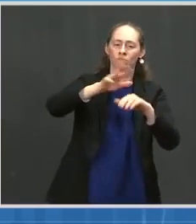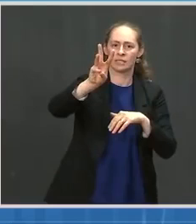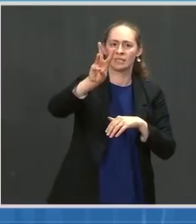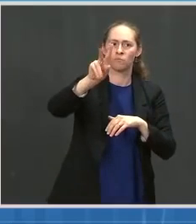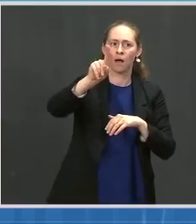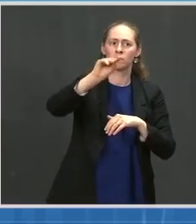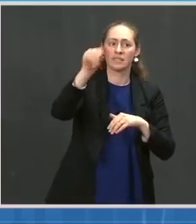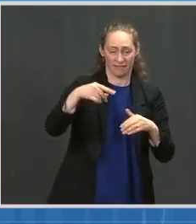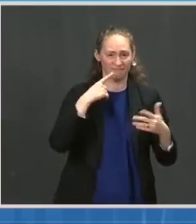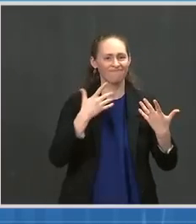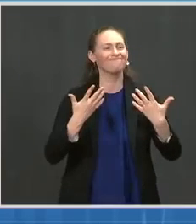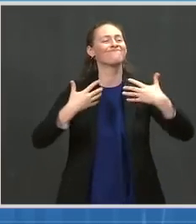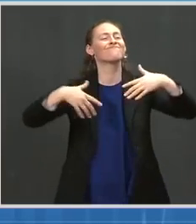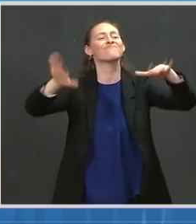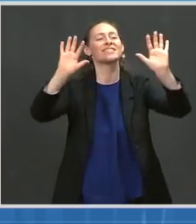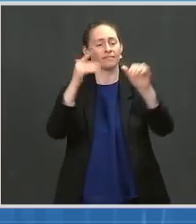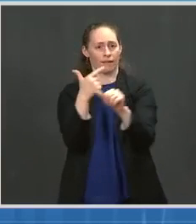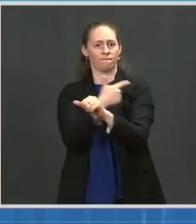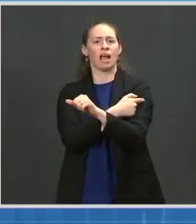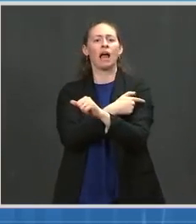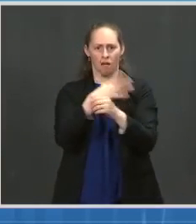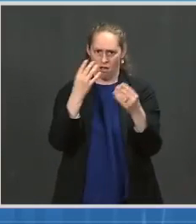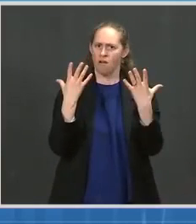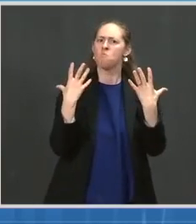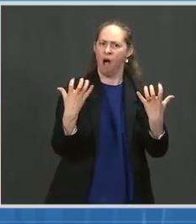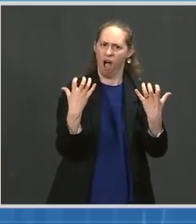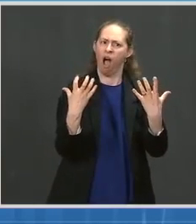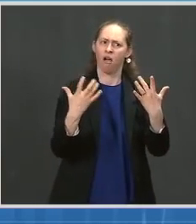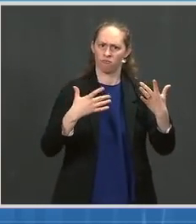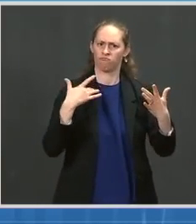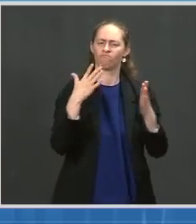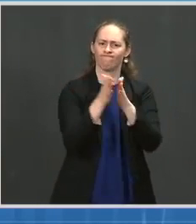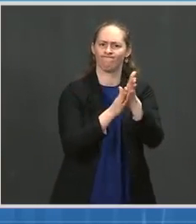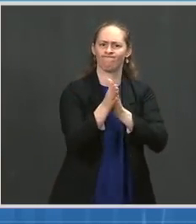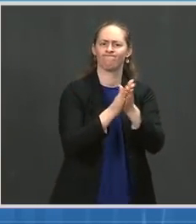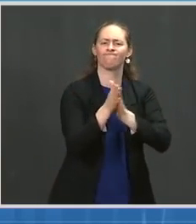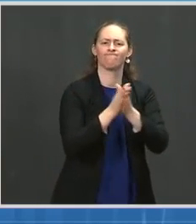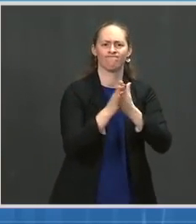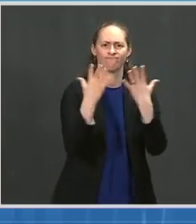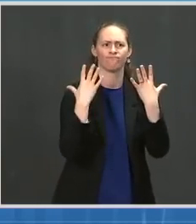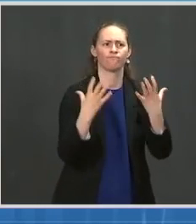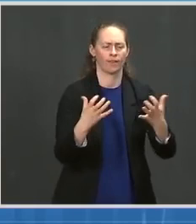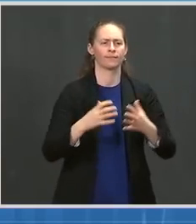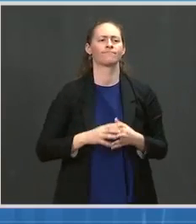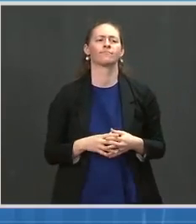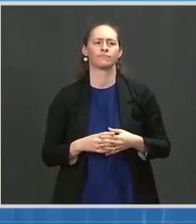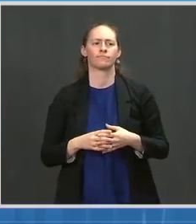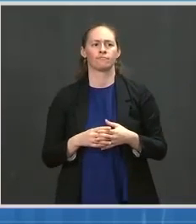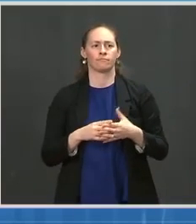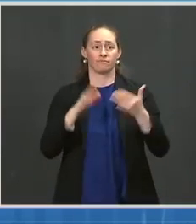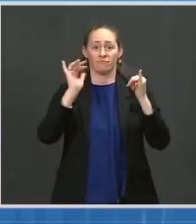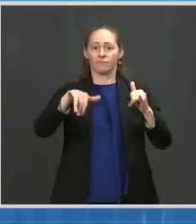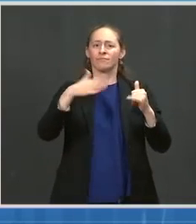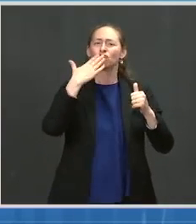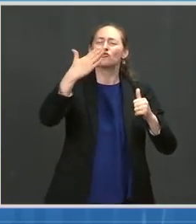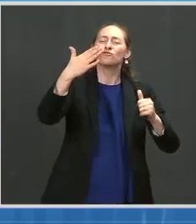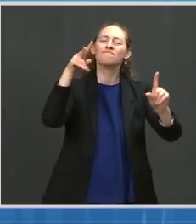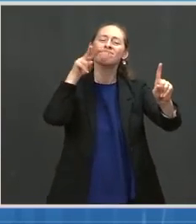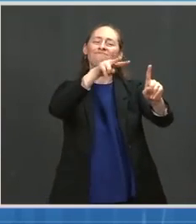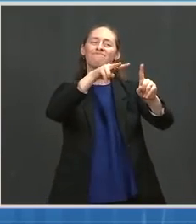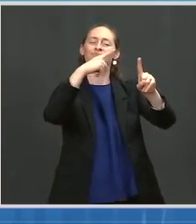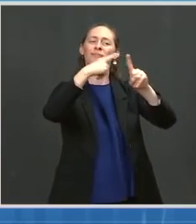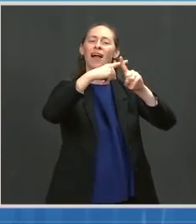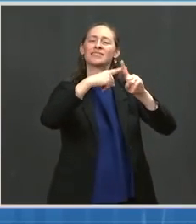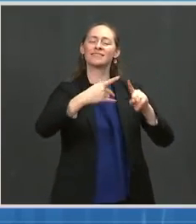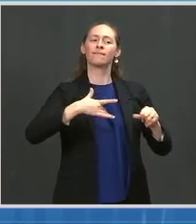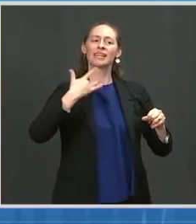being vaccinated or wanting to receive a vaccine as soon as possible. This is an encouraging trend, but we still have more work